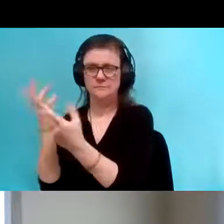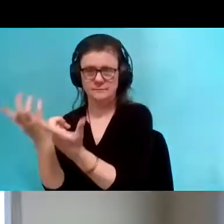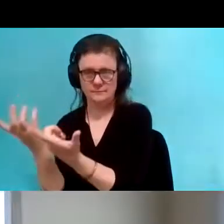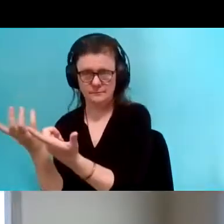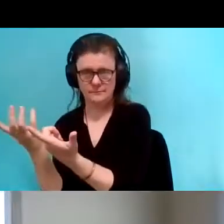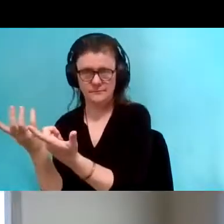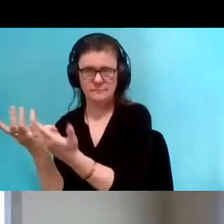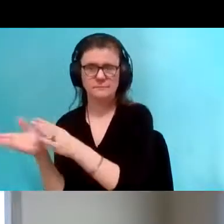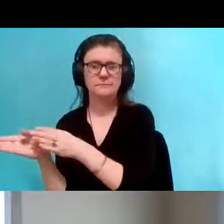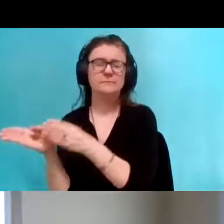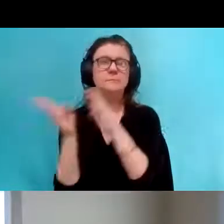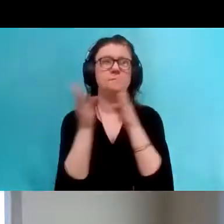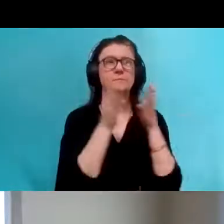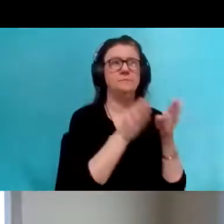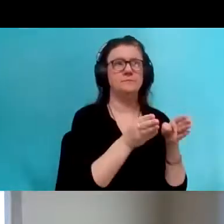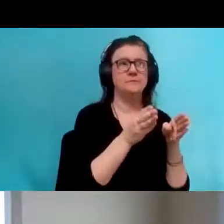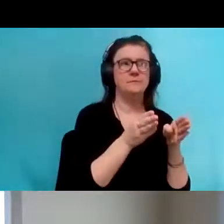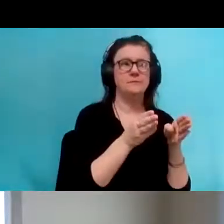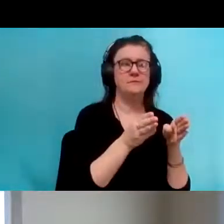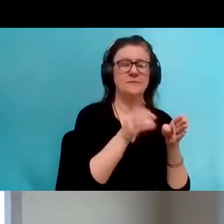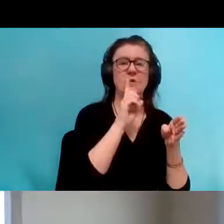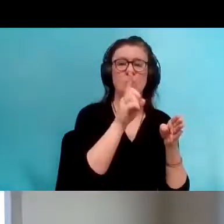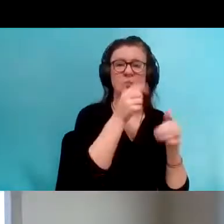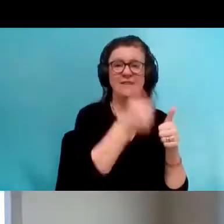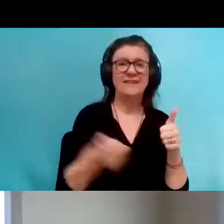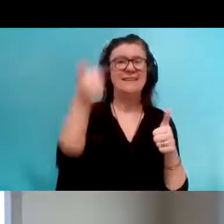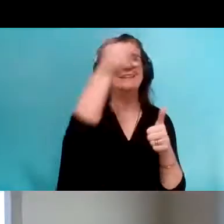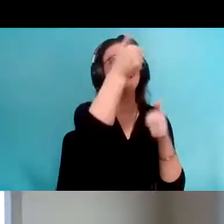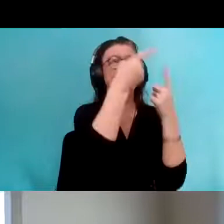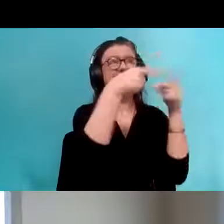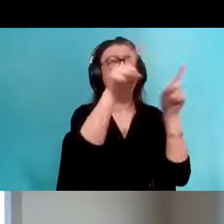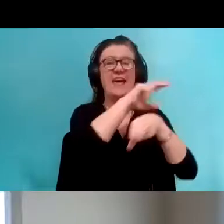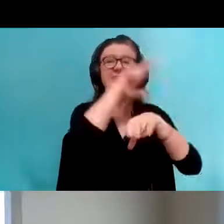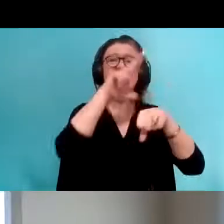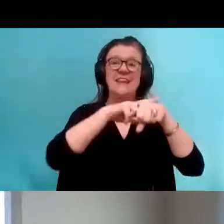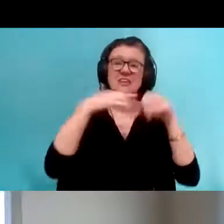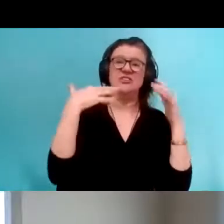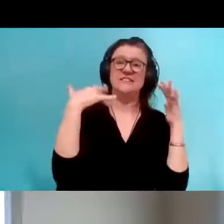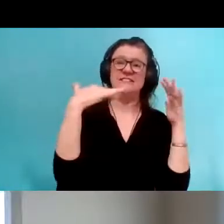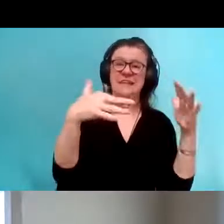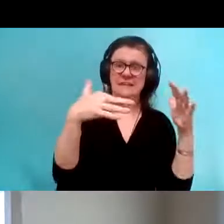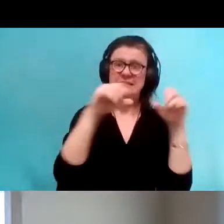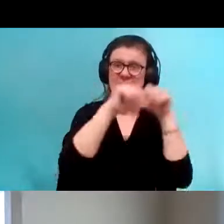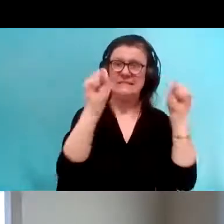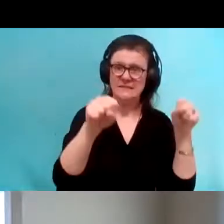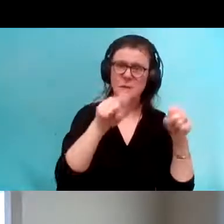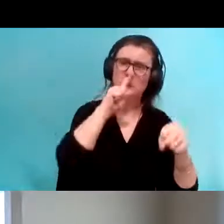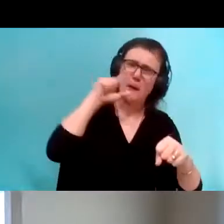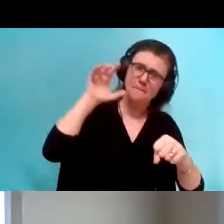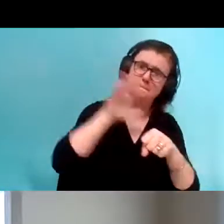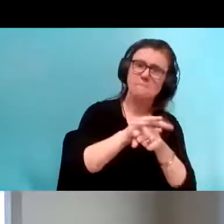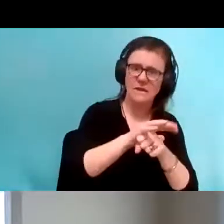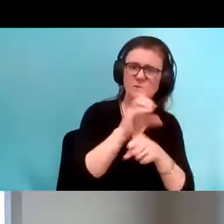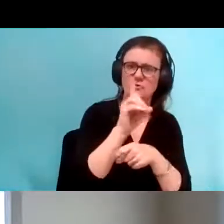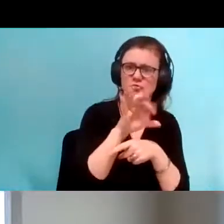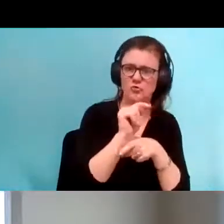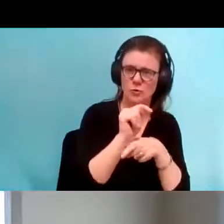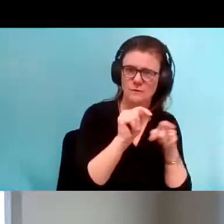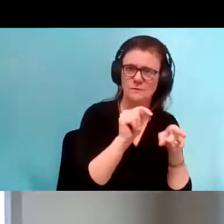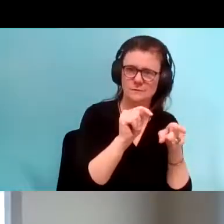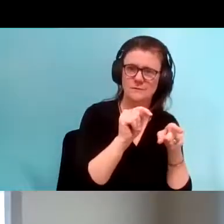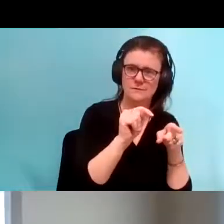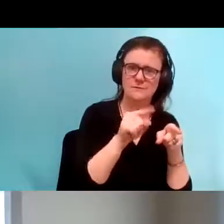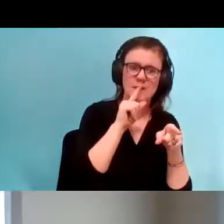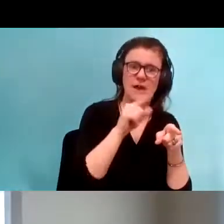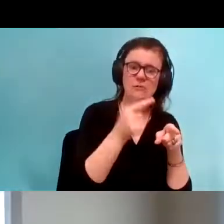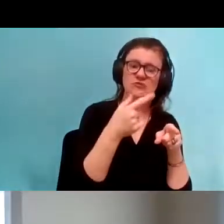the leadership and commitment of the national statistical system to produce more and better gender